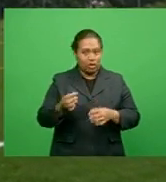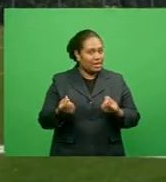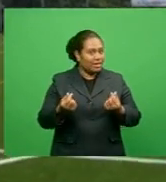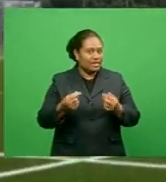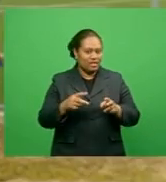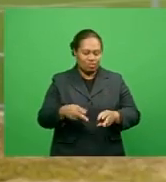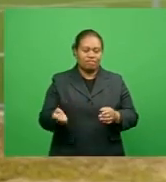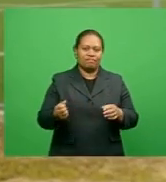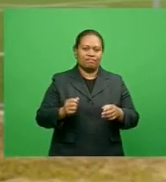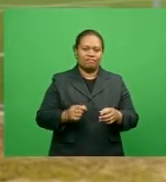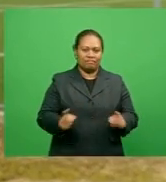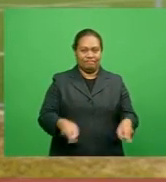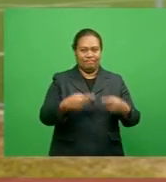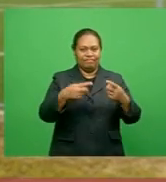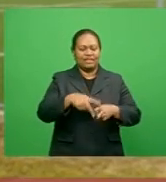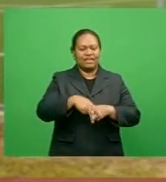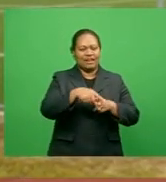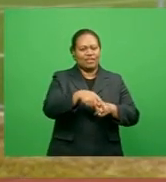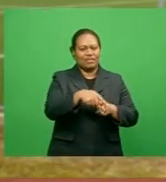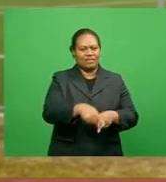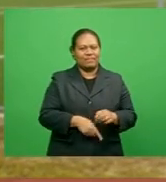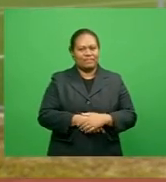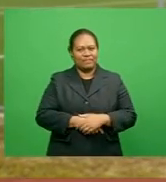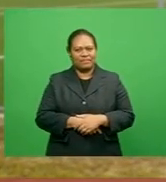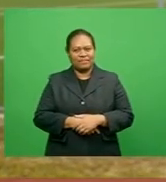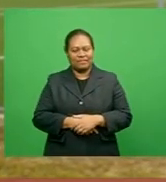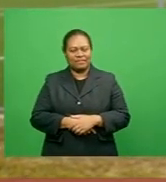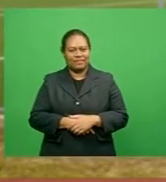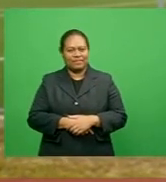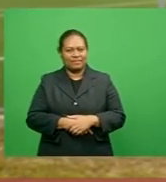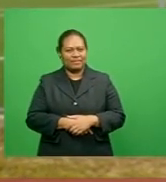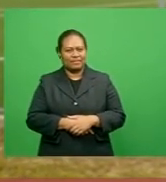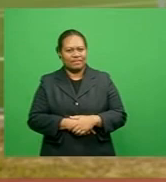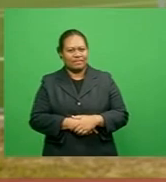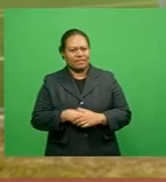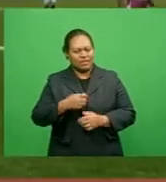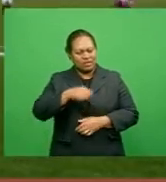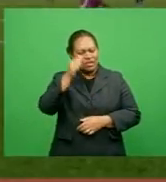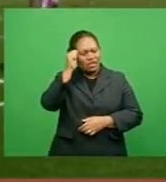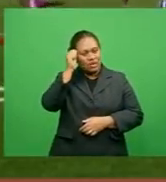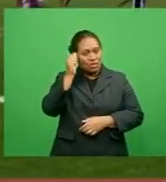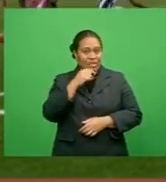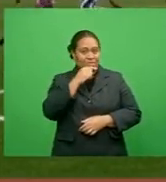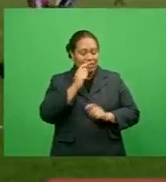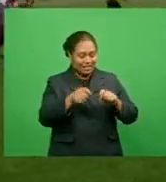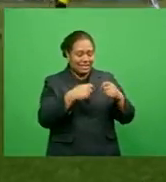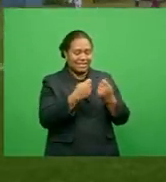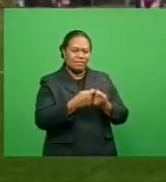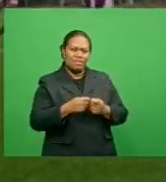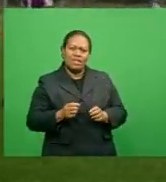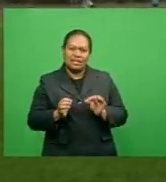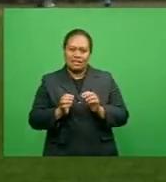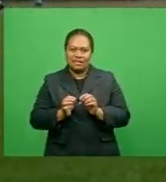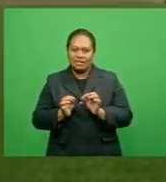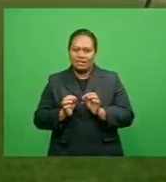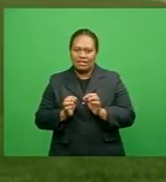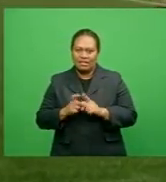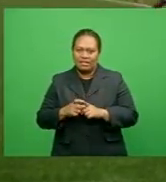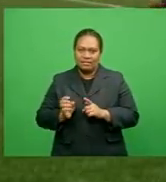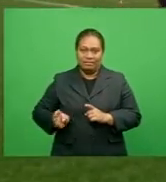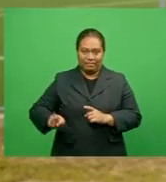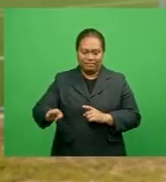easy. Our boys, I think, they have passed the first stage, and we will go back to the camp and see